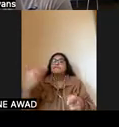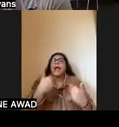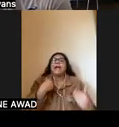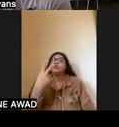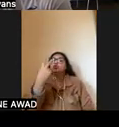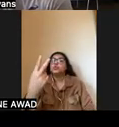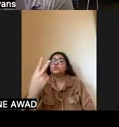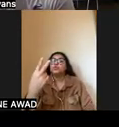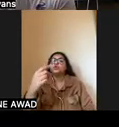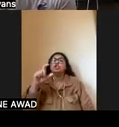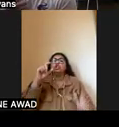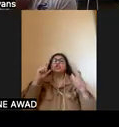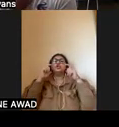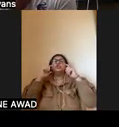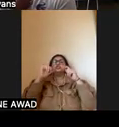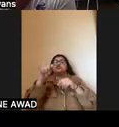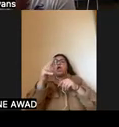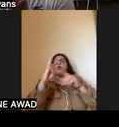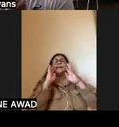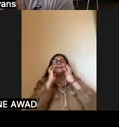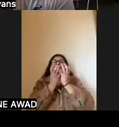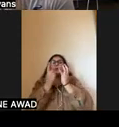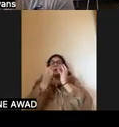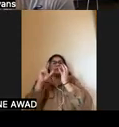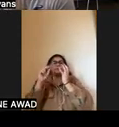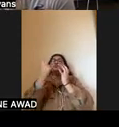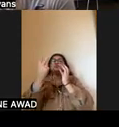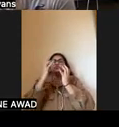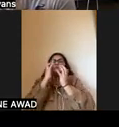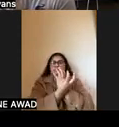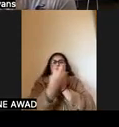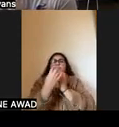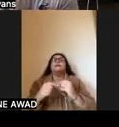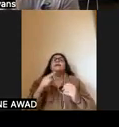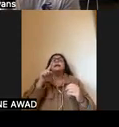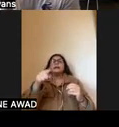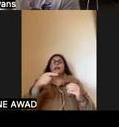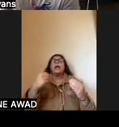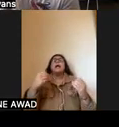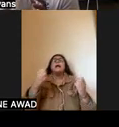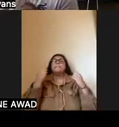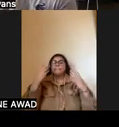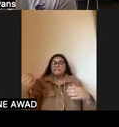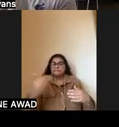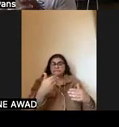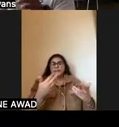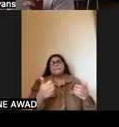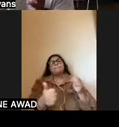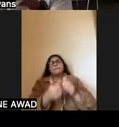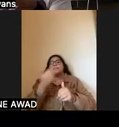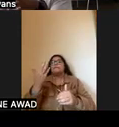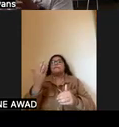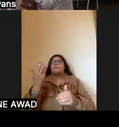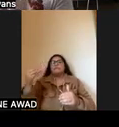So these are the pharyngeal jaws inside the throat of the parrotfish. So a lot of fish, what happens is most fish don't chew with their what we